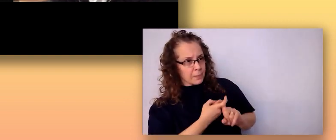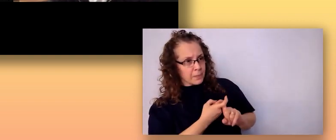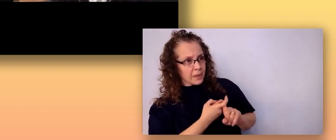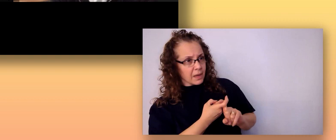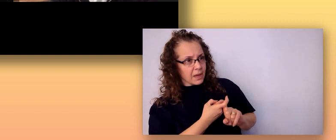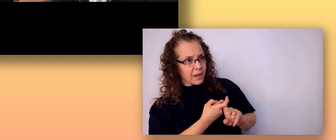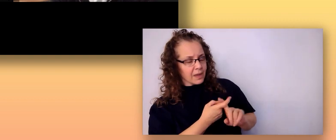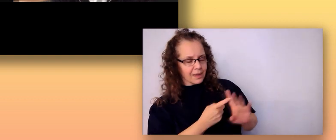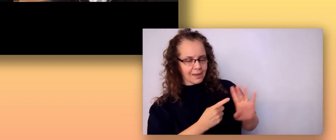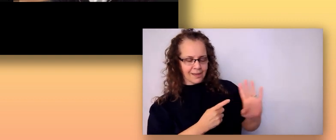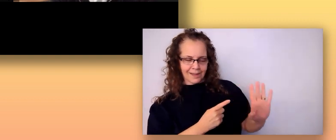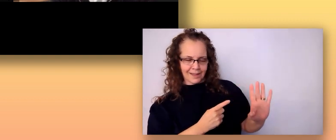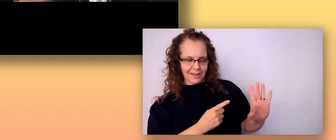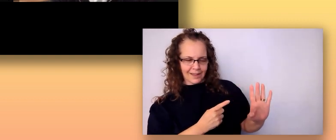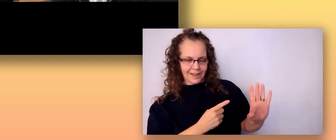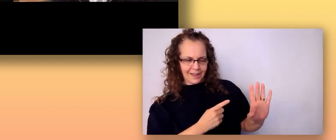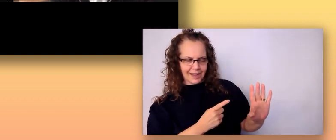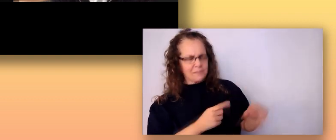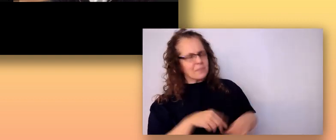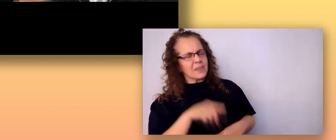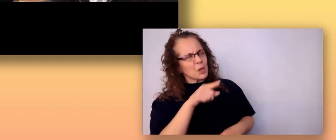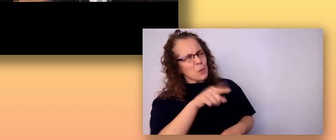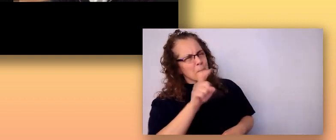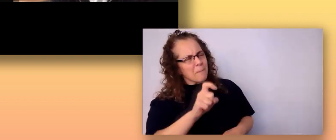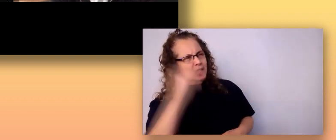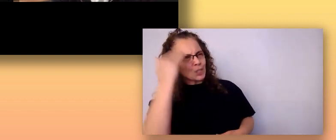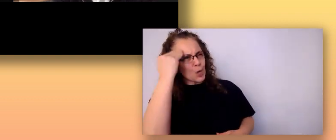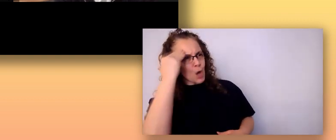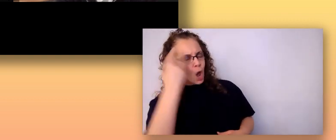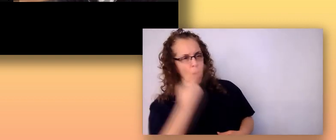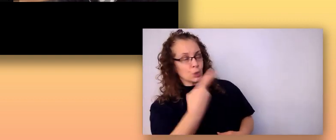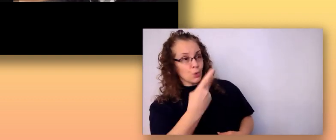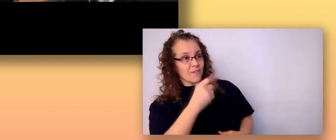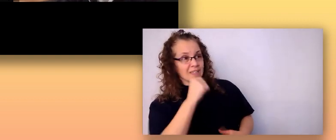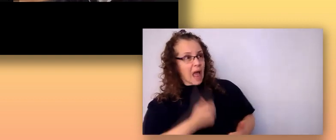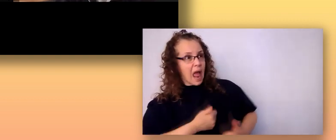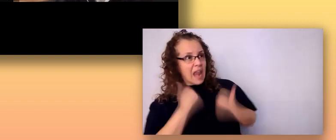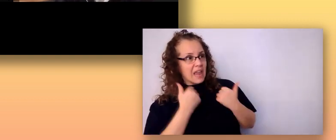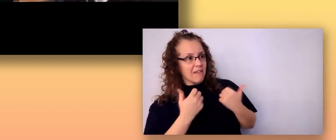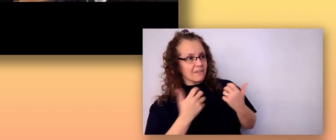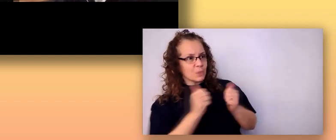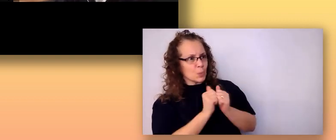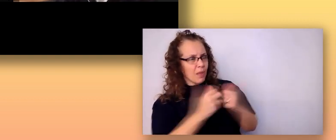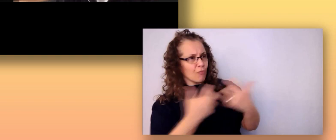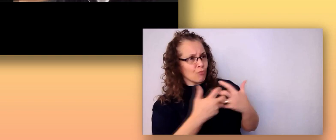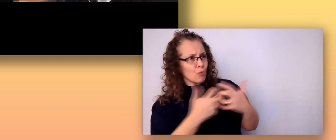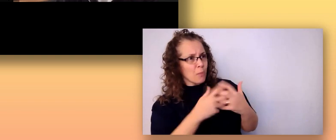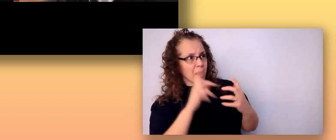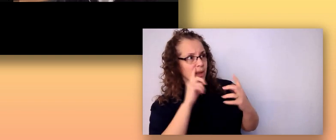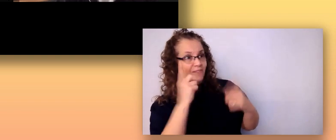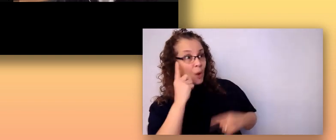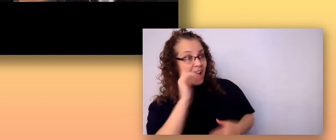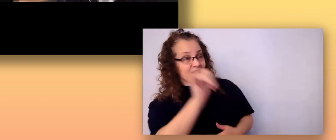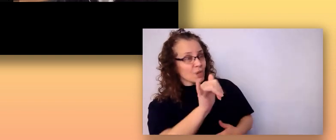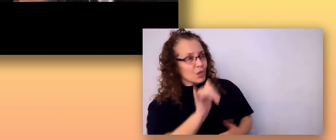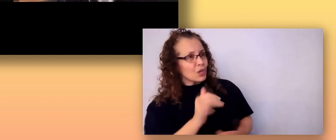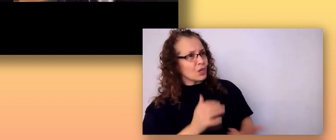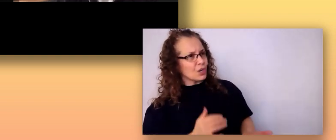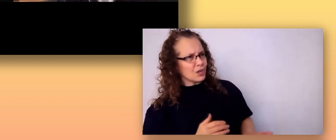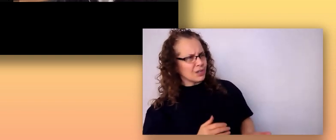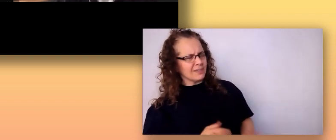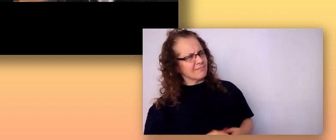I mean, you must have known we weren't going to live together forever, dude. And I think this is a good chance for us